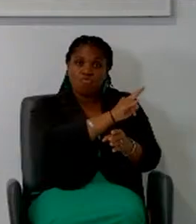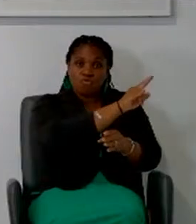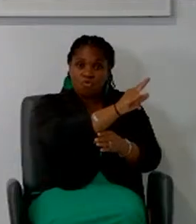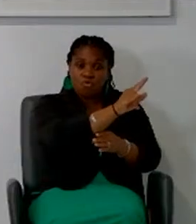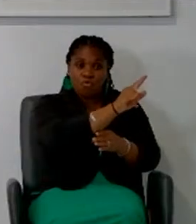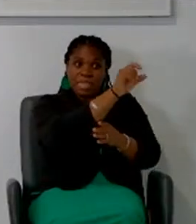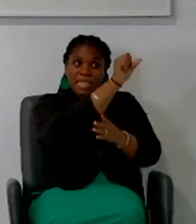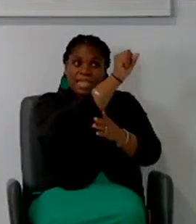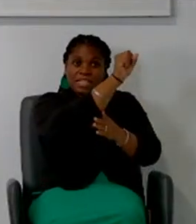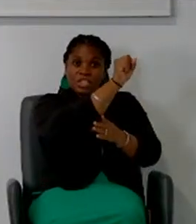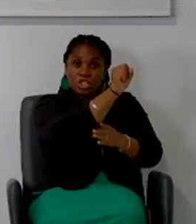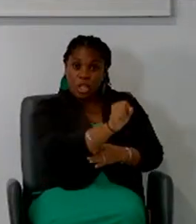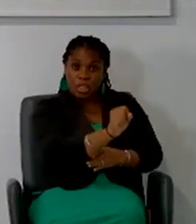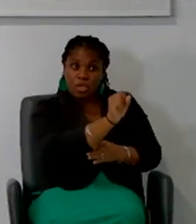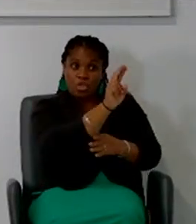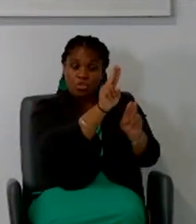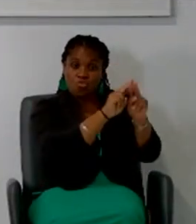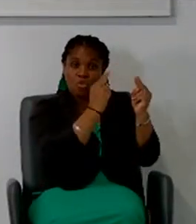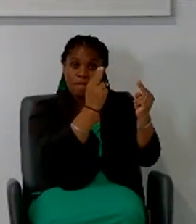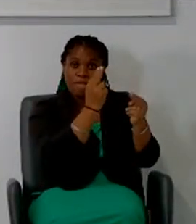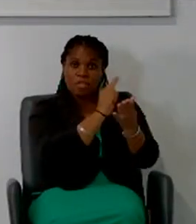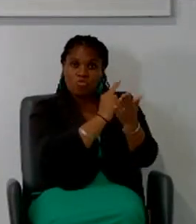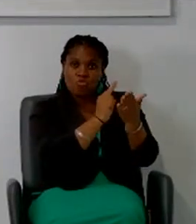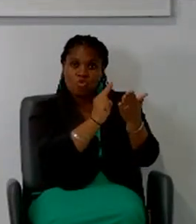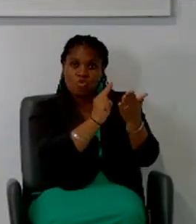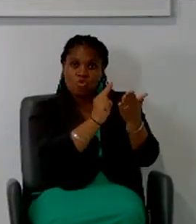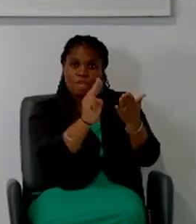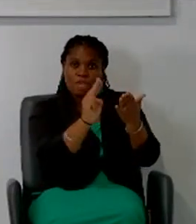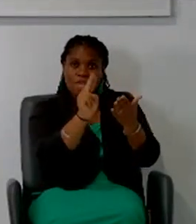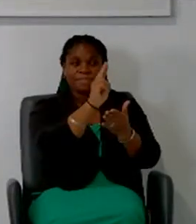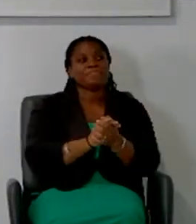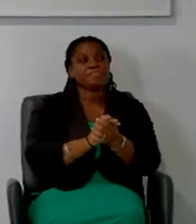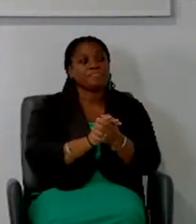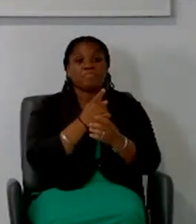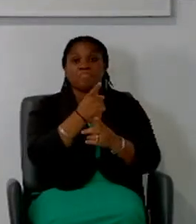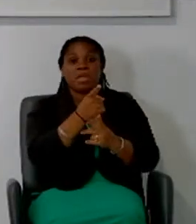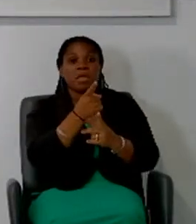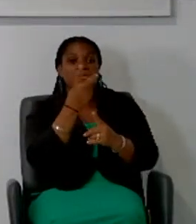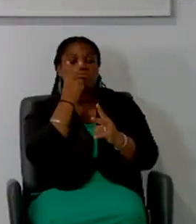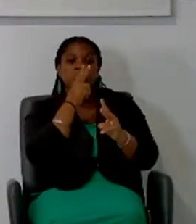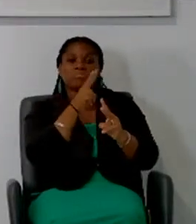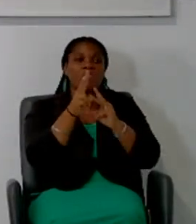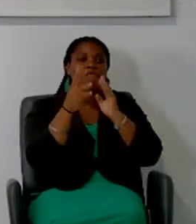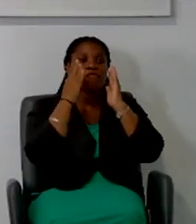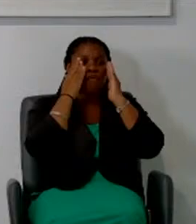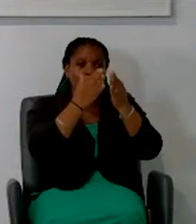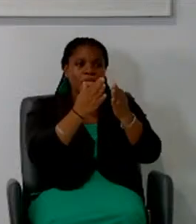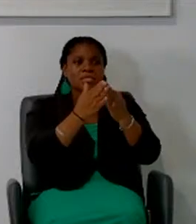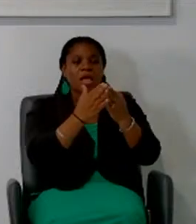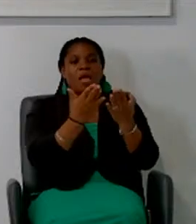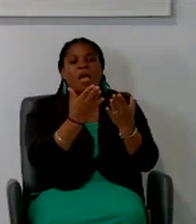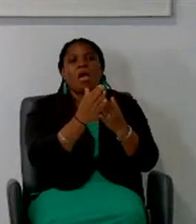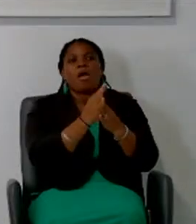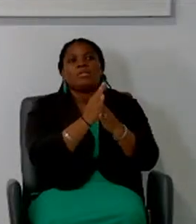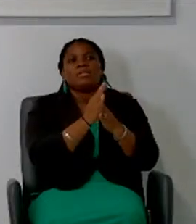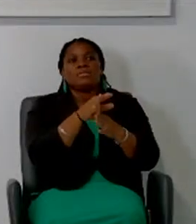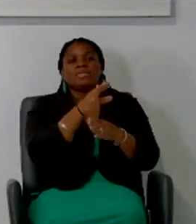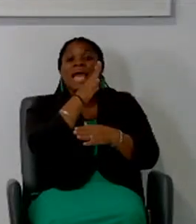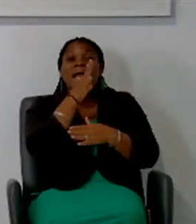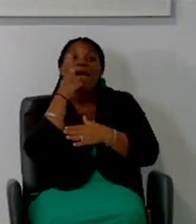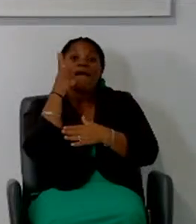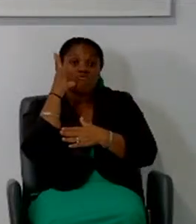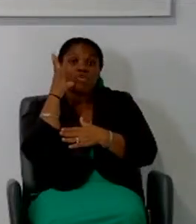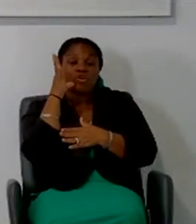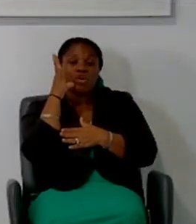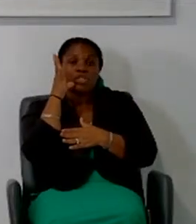the Agricultural Center. As you know, agriculture is dear to me, and I'm reaching out as much as possible to